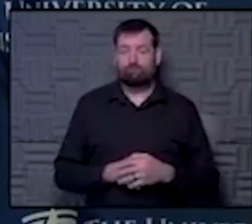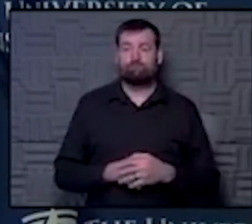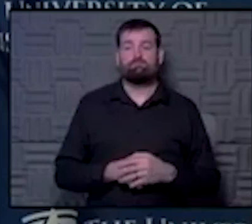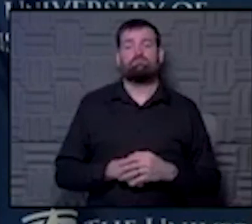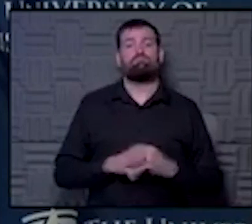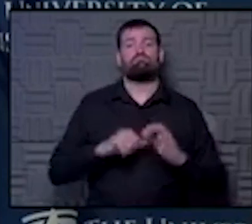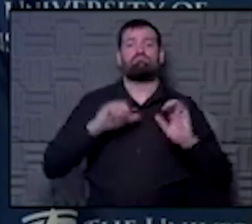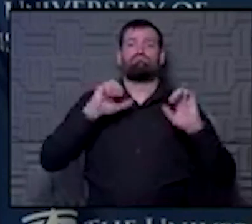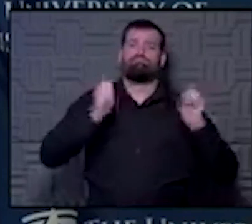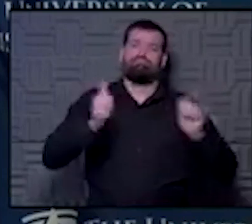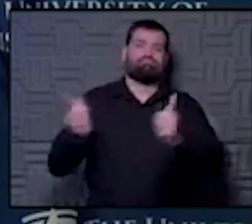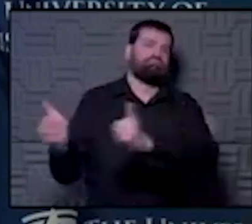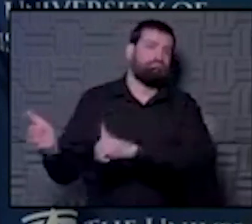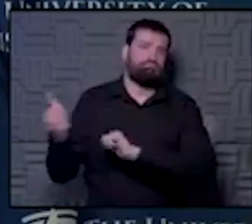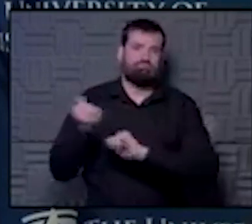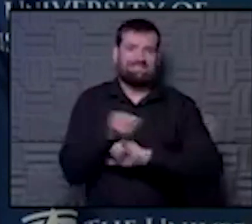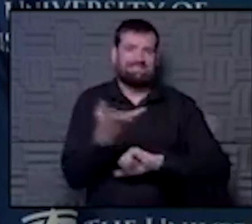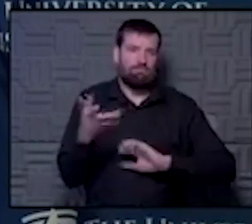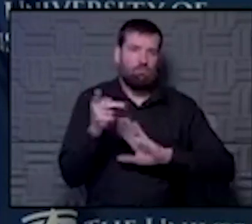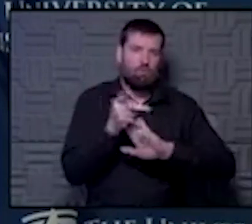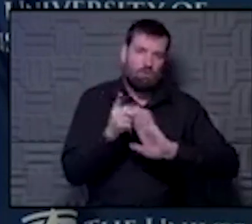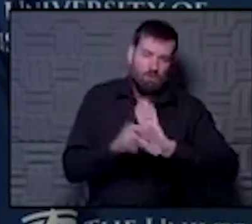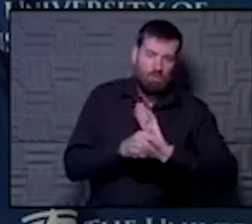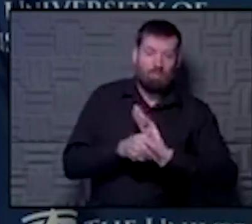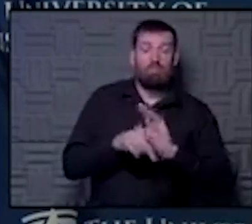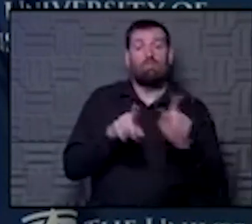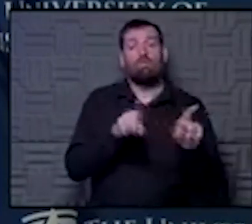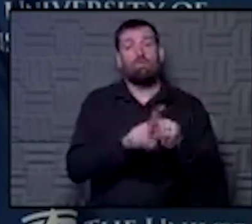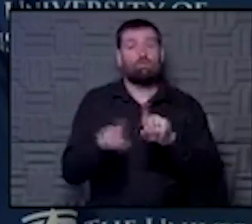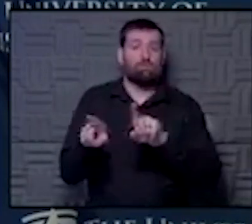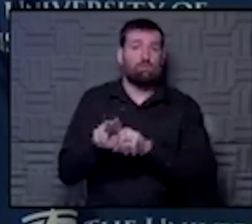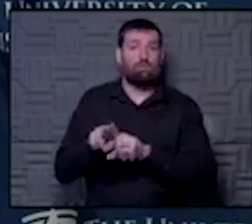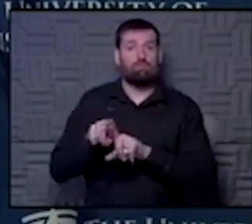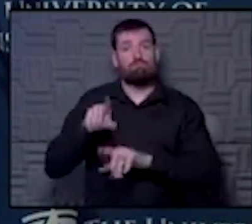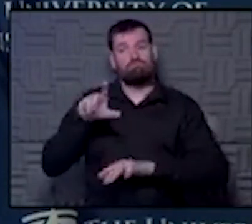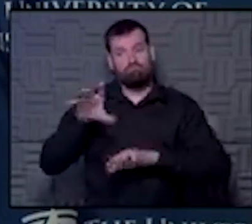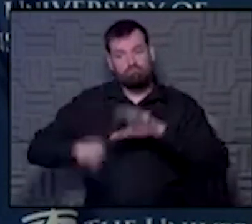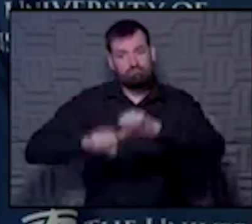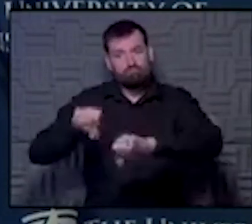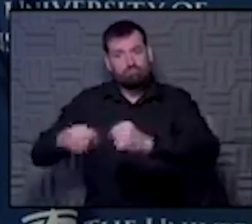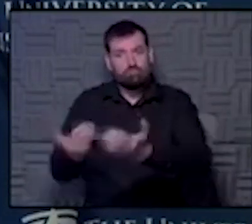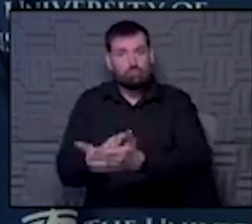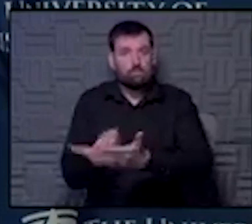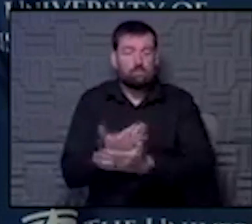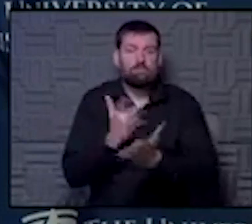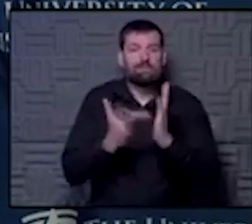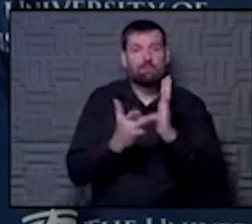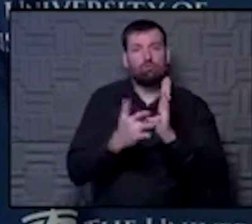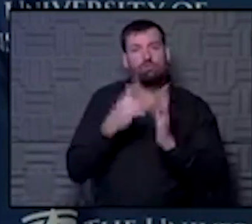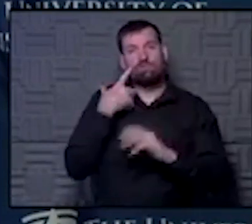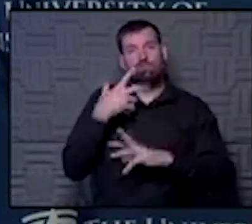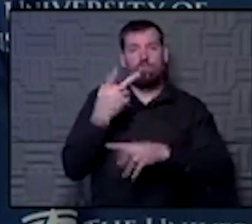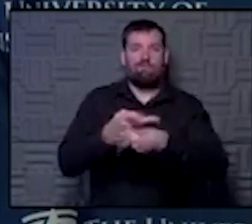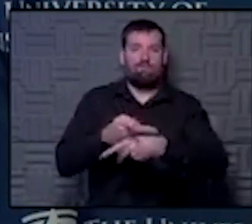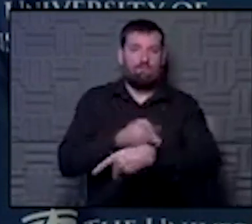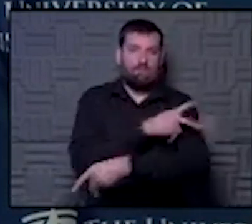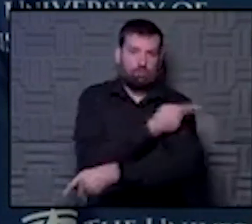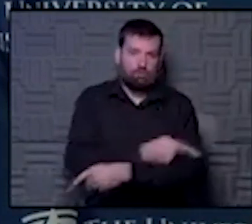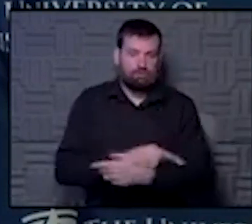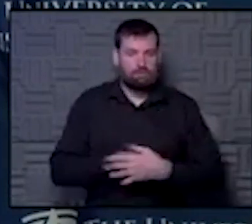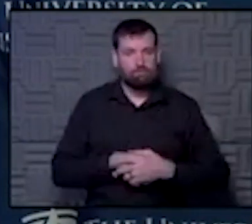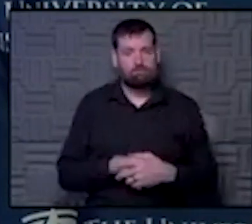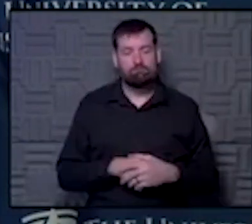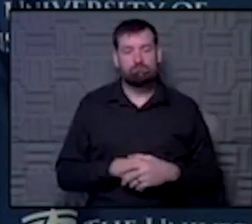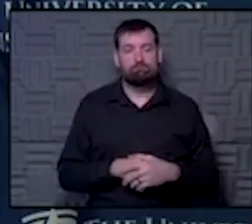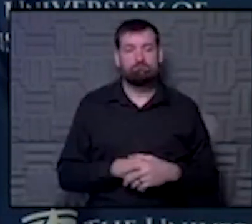implemented several protocols, and we also acquired a lot of new technology to take care of our patients. So we have seen